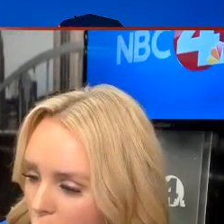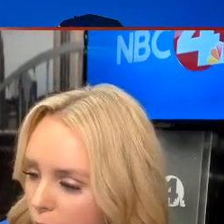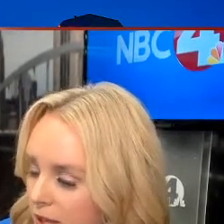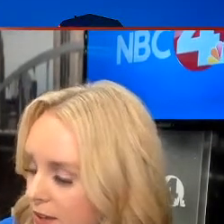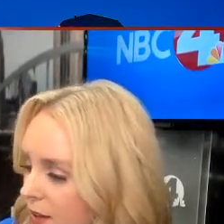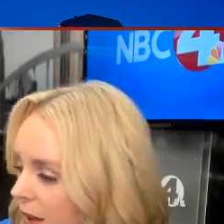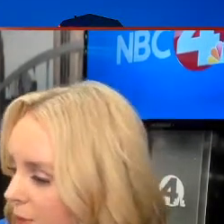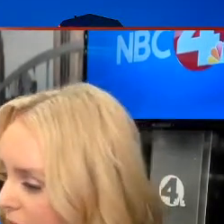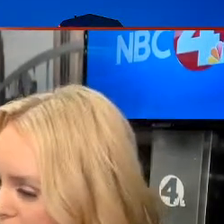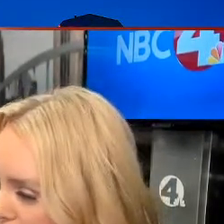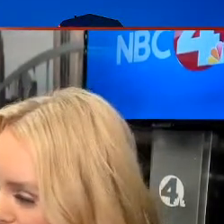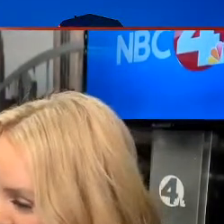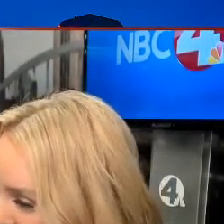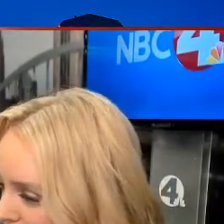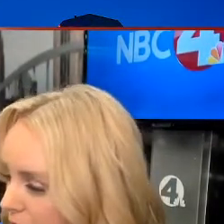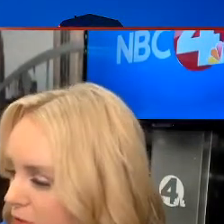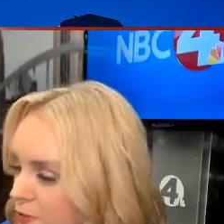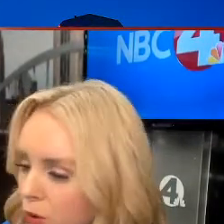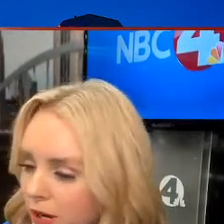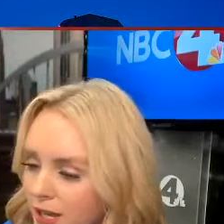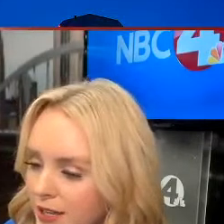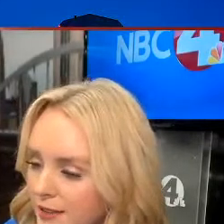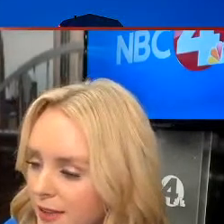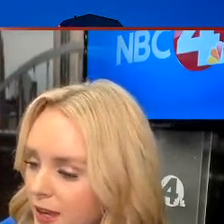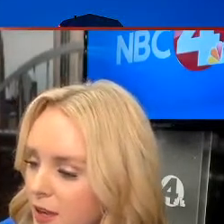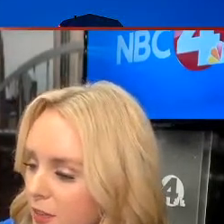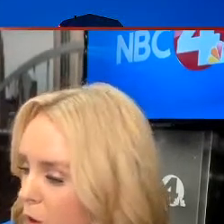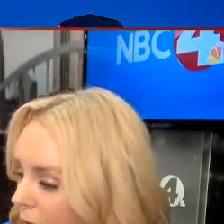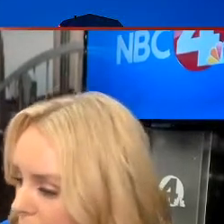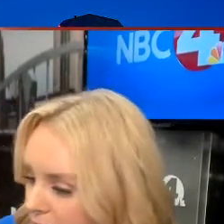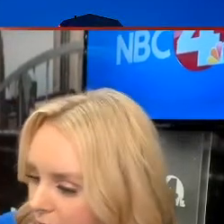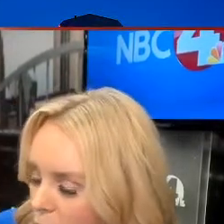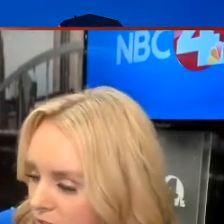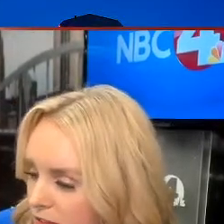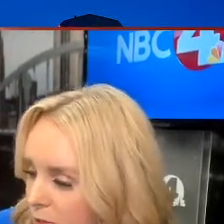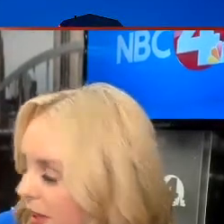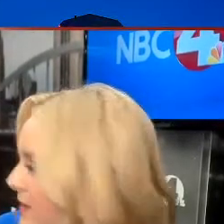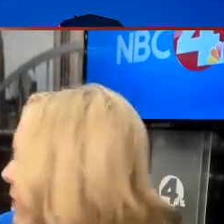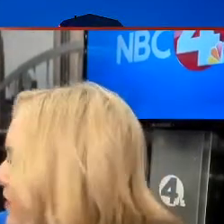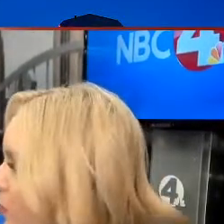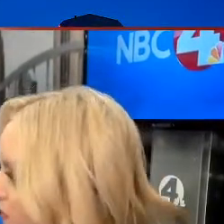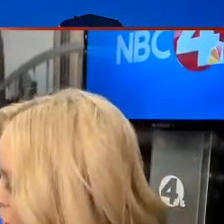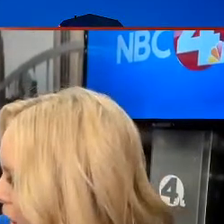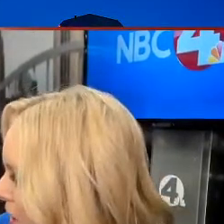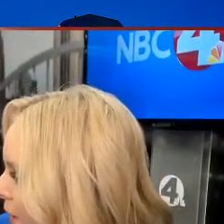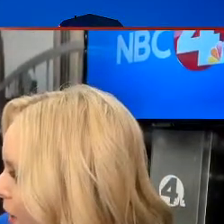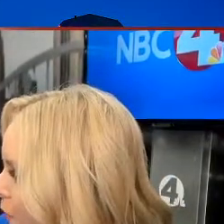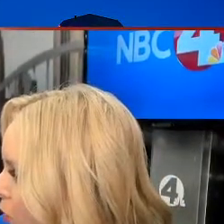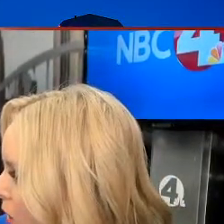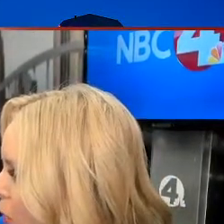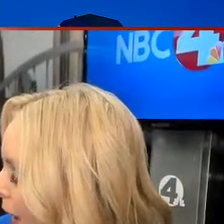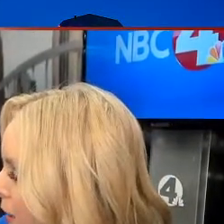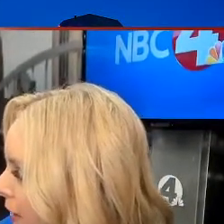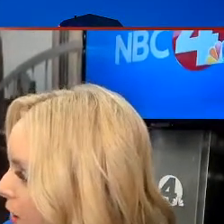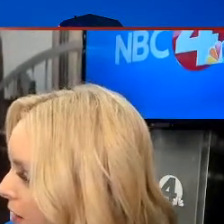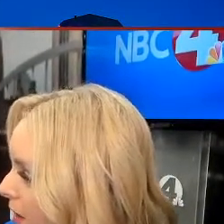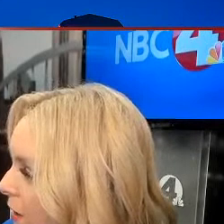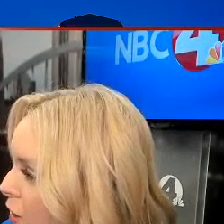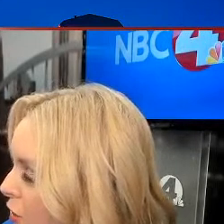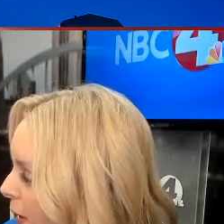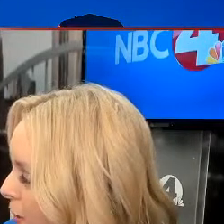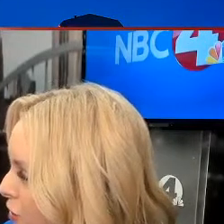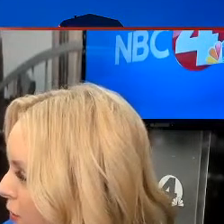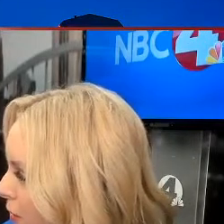football a little bit. He said he talked to Gene Smith this morning, and he said that Ohio State wants to play, something that we've been talking about for a while now.